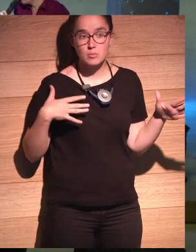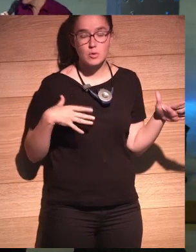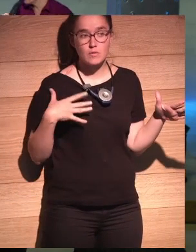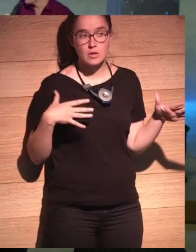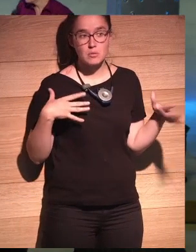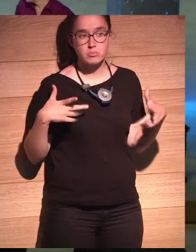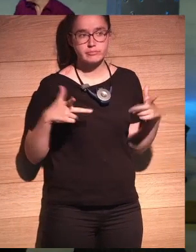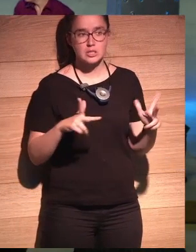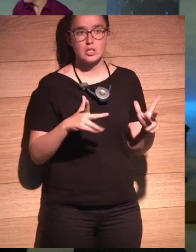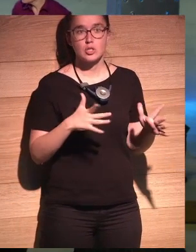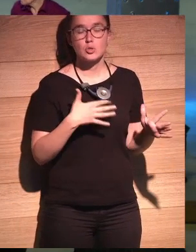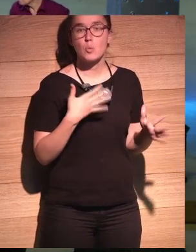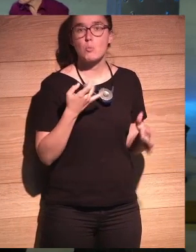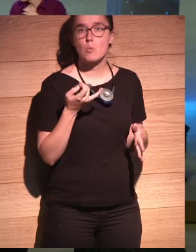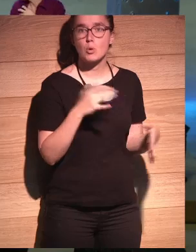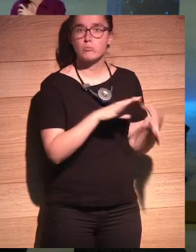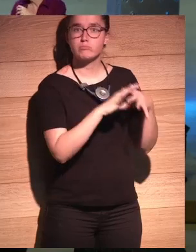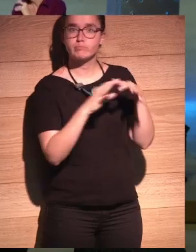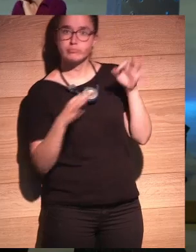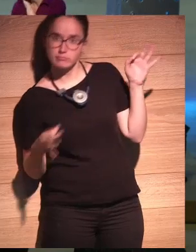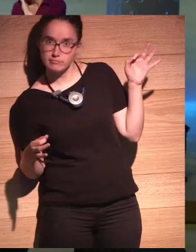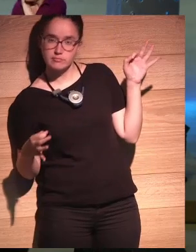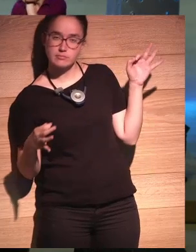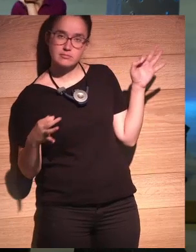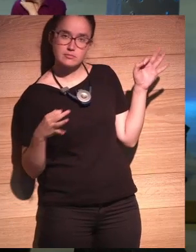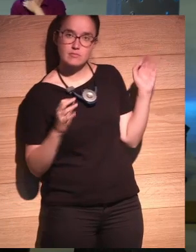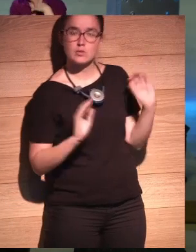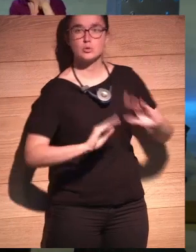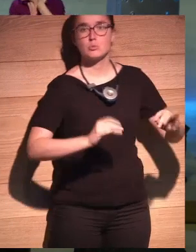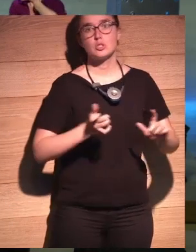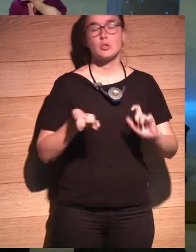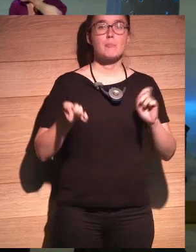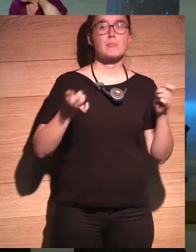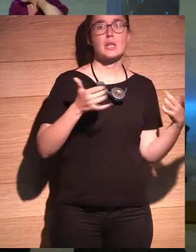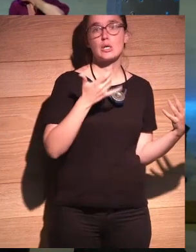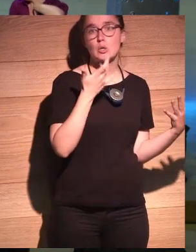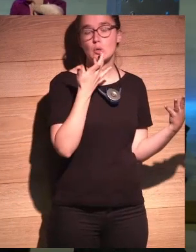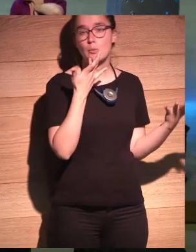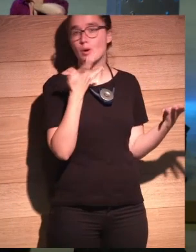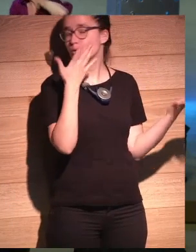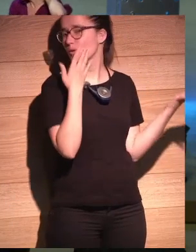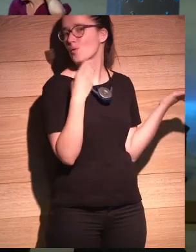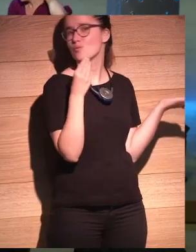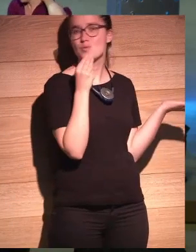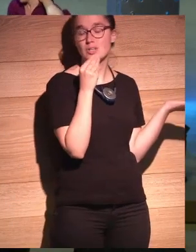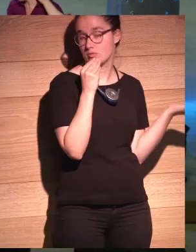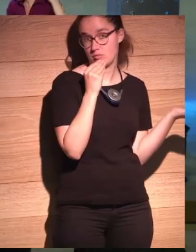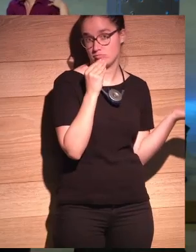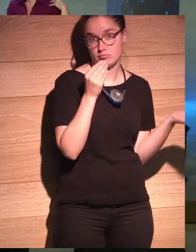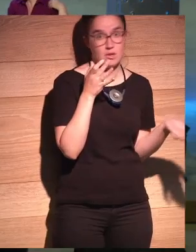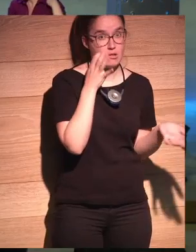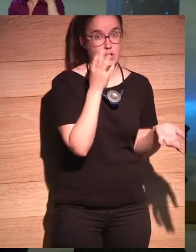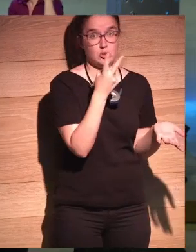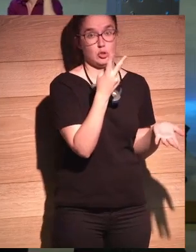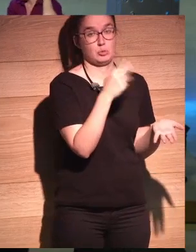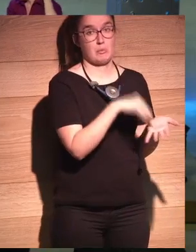Do we want to continue the conversation? Go ahead. Yes, I would like to pick up on her comment.